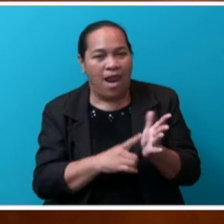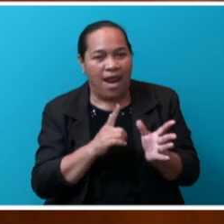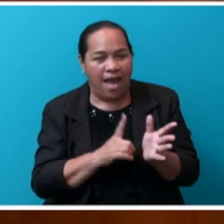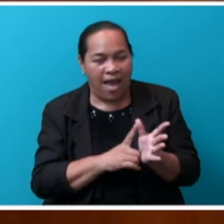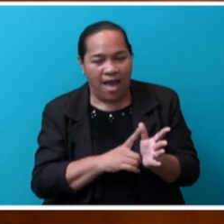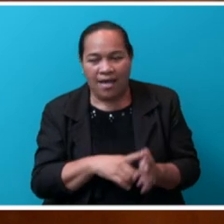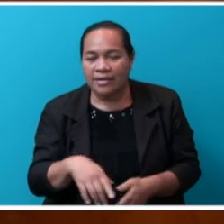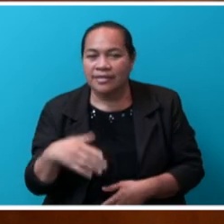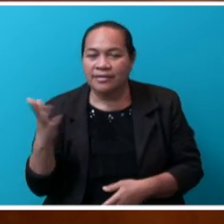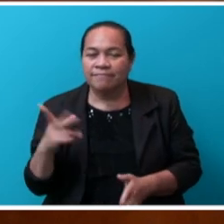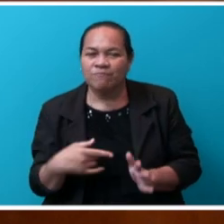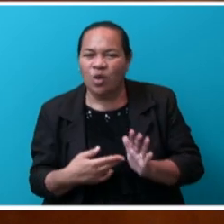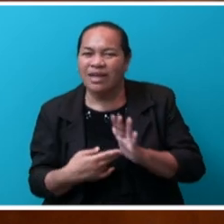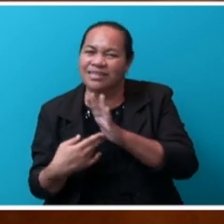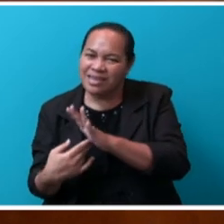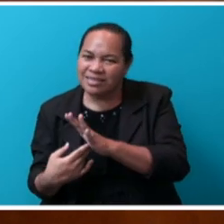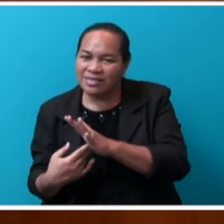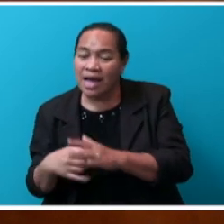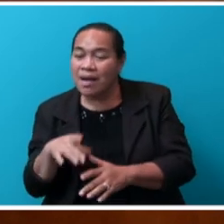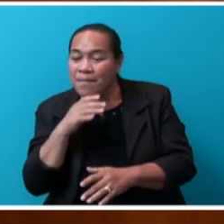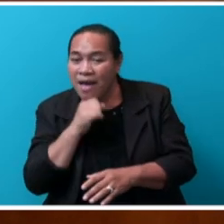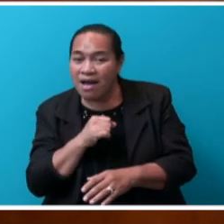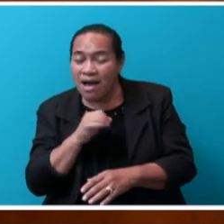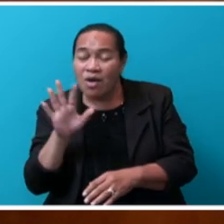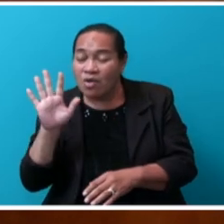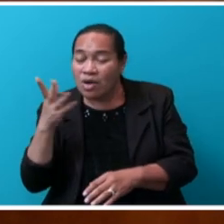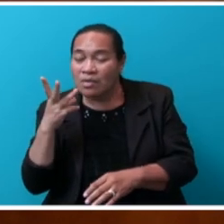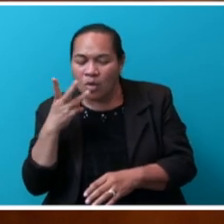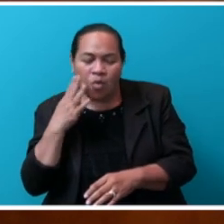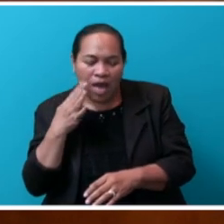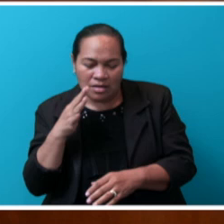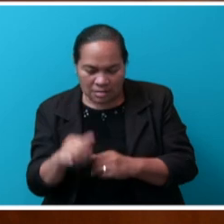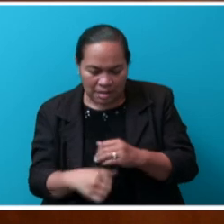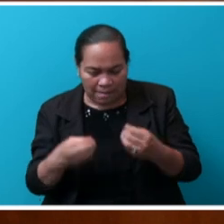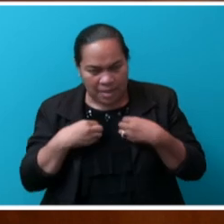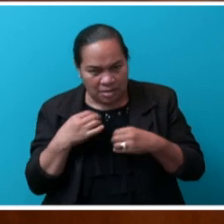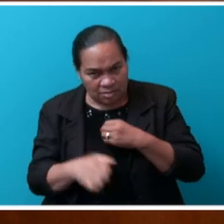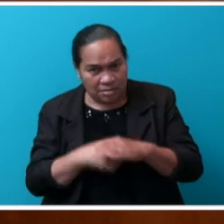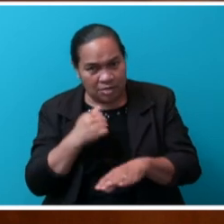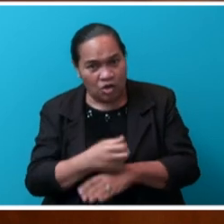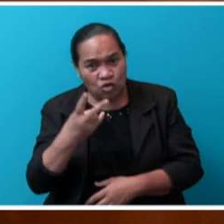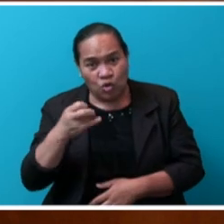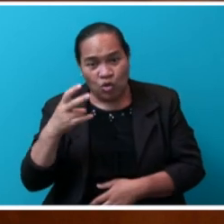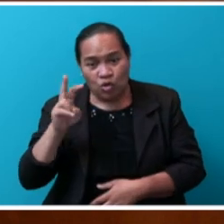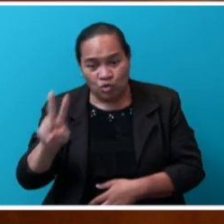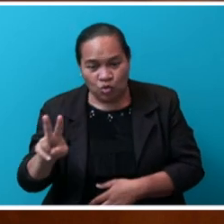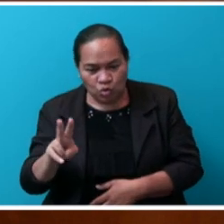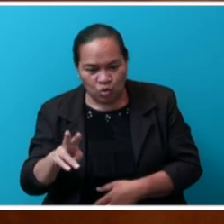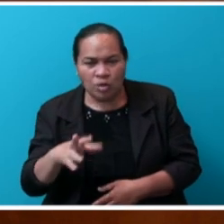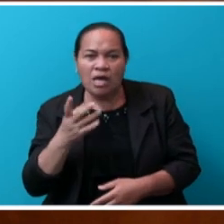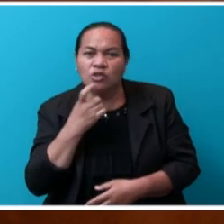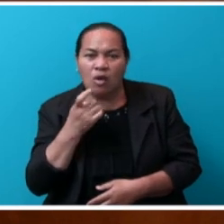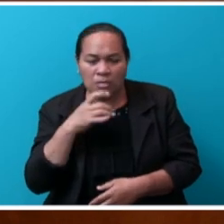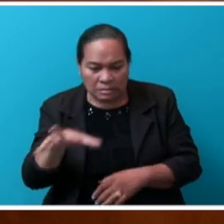Sikituru Nandi, a resource owner company established in 2022, focused on gravel extraction to serve the local